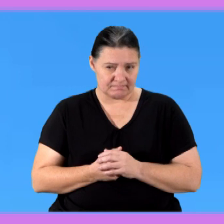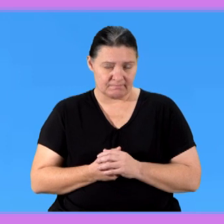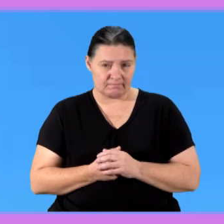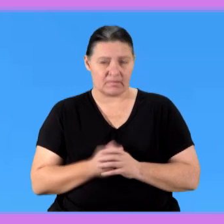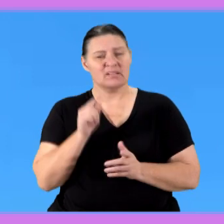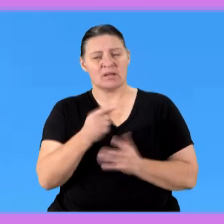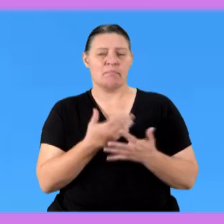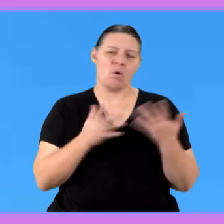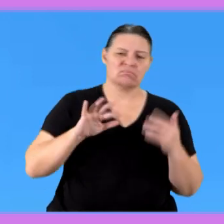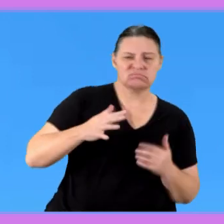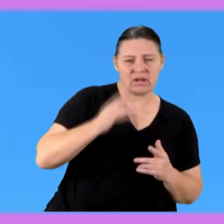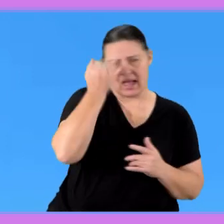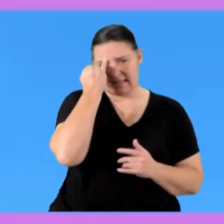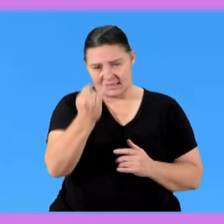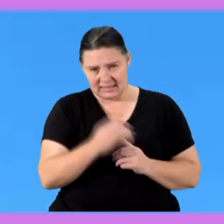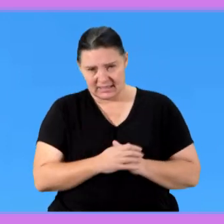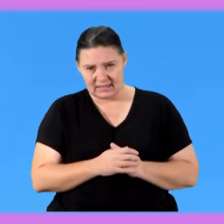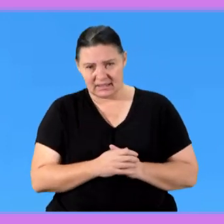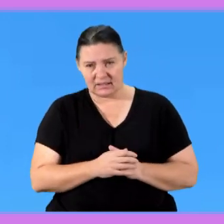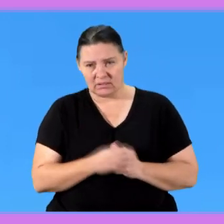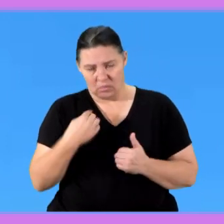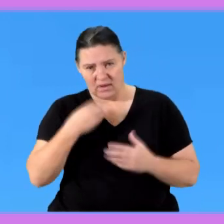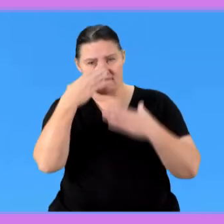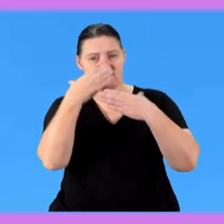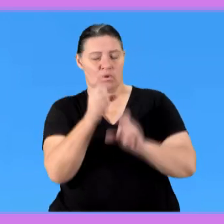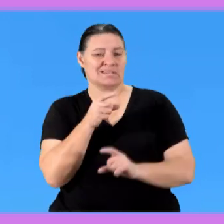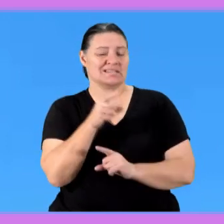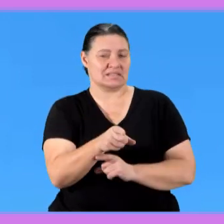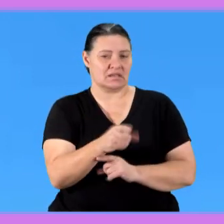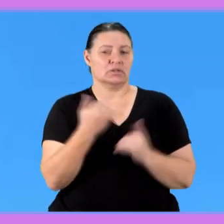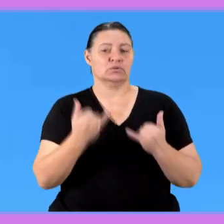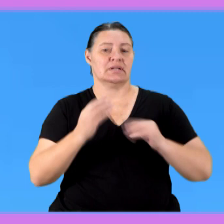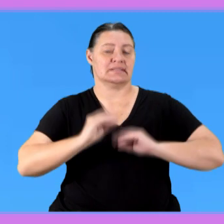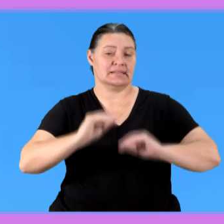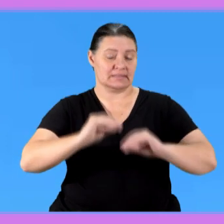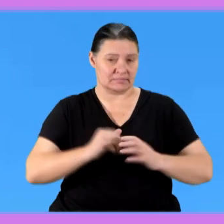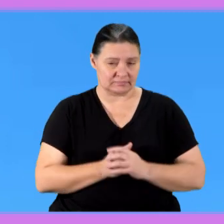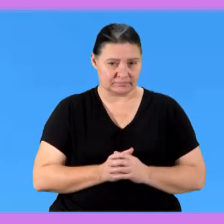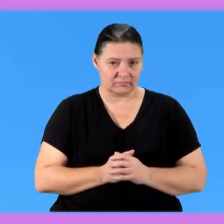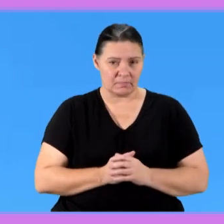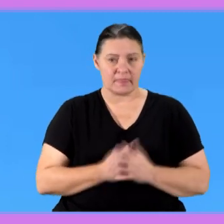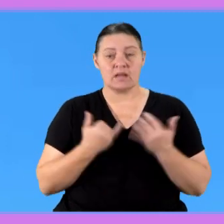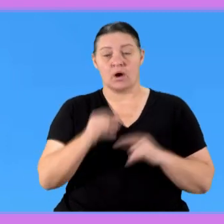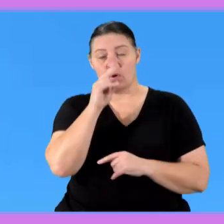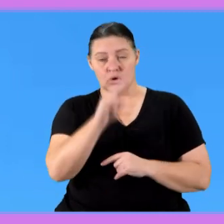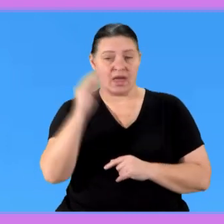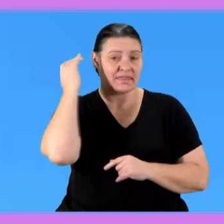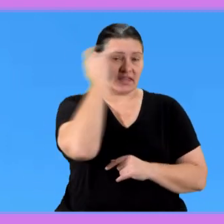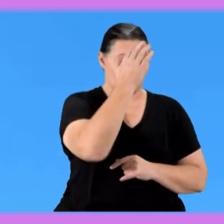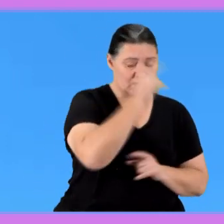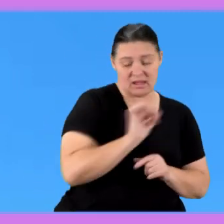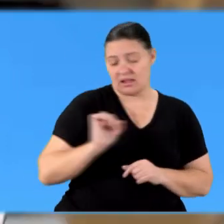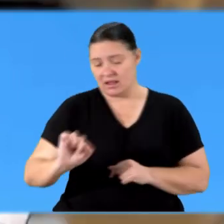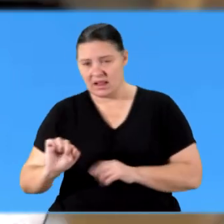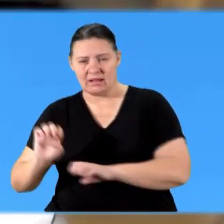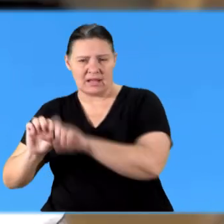possible outcomes. Now, this is more or less the idea of what we will be focusing on in today's lesson. So